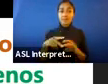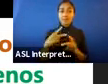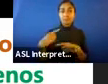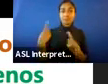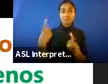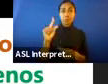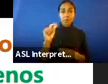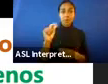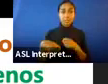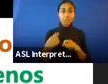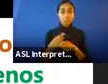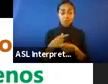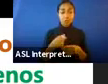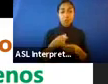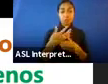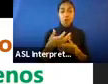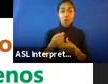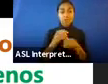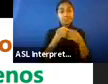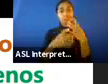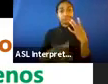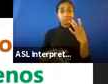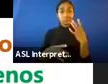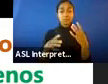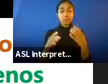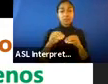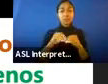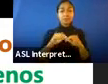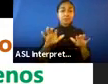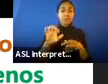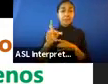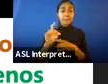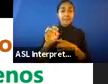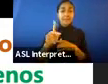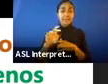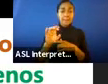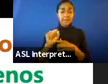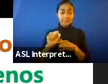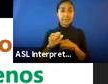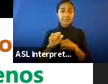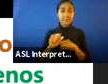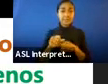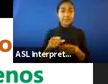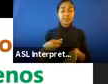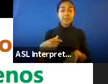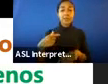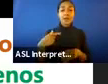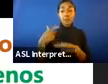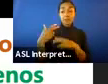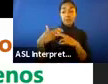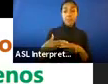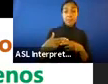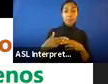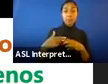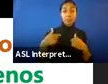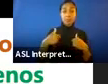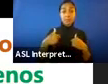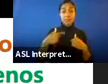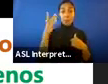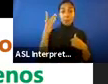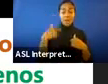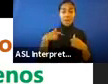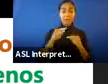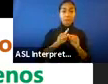multiple epidemics. I am named for the crown-like spikes protruding from my surfaces. I'm new to your